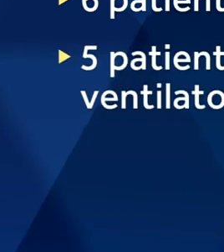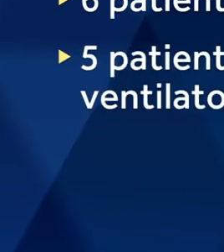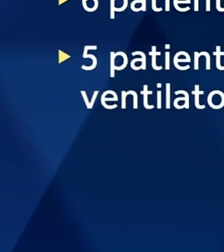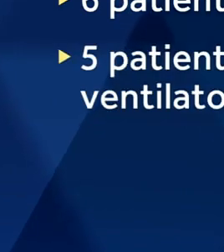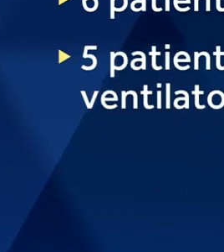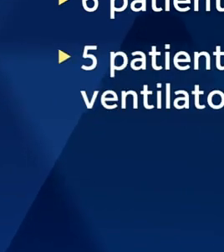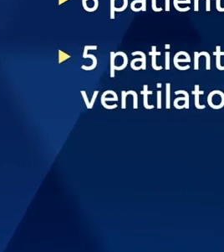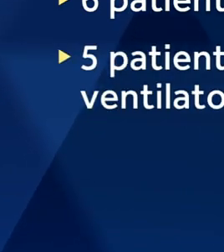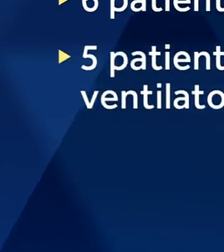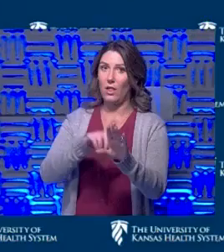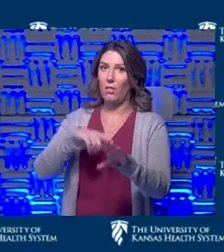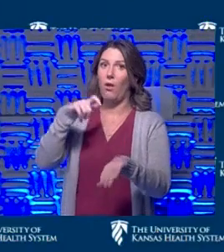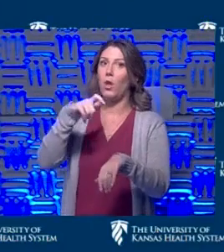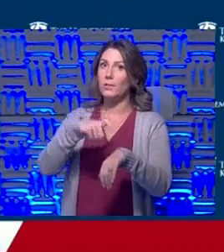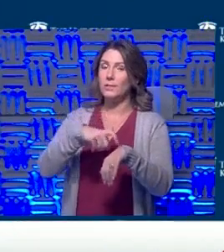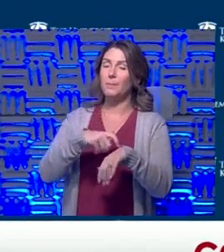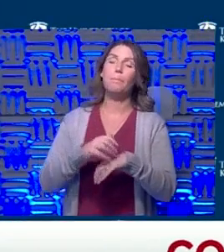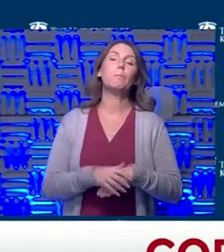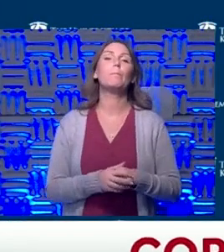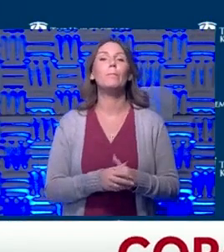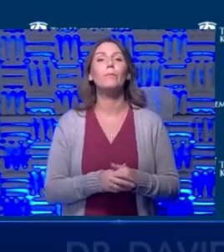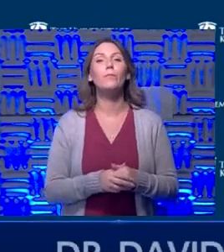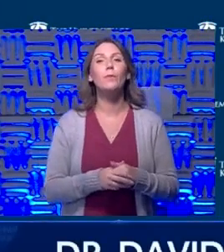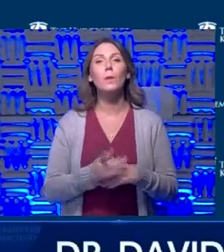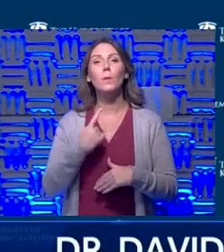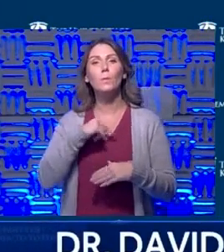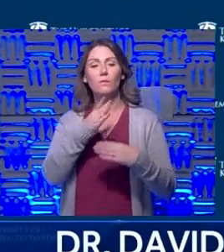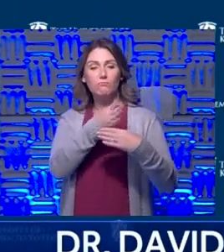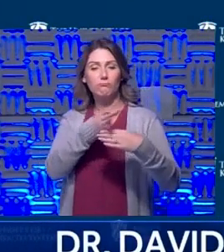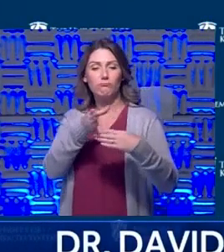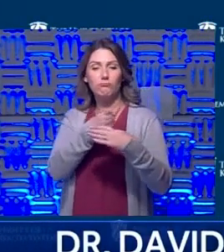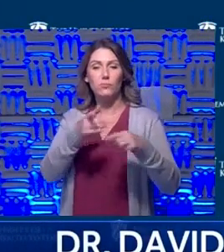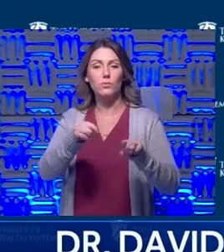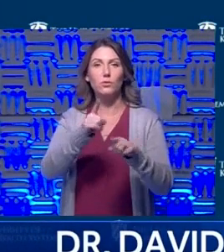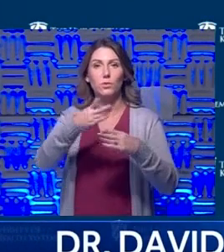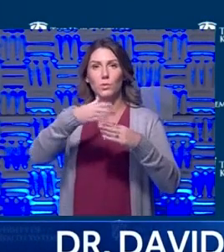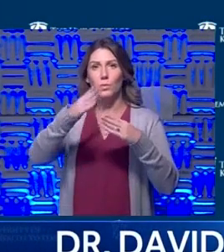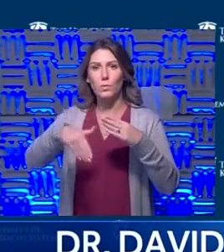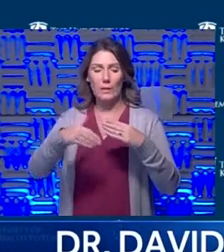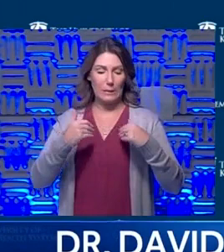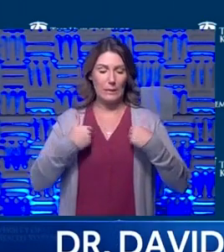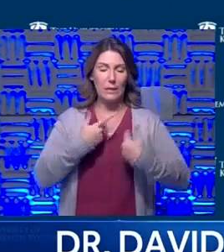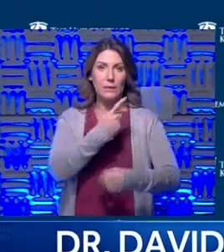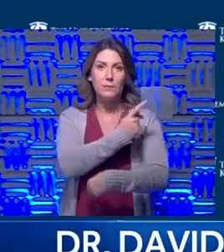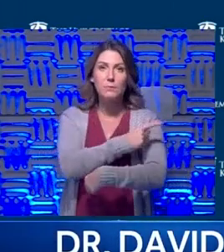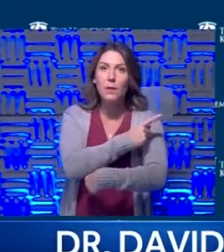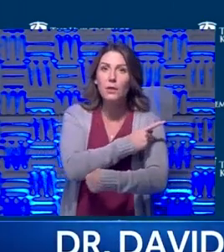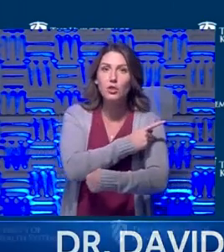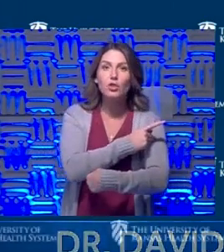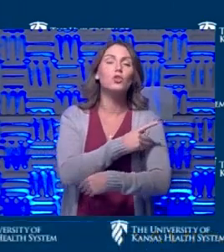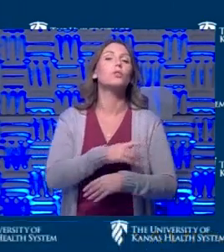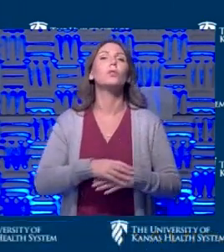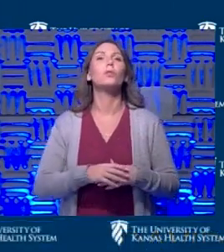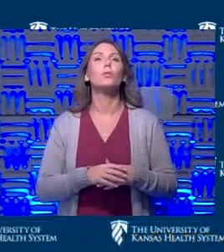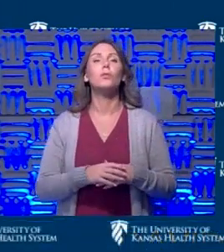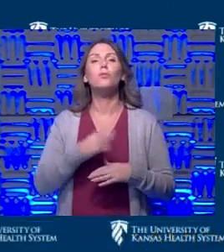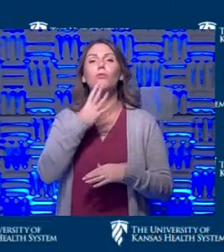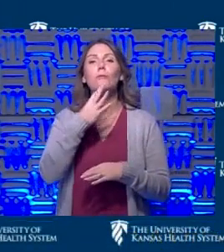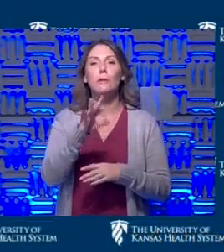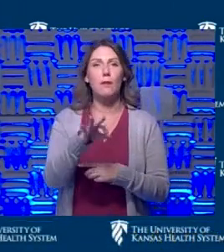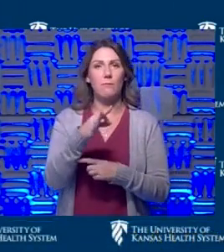aren't just elderly people. A range over the weekend. The youngest patient in the hospital was